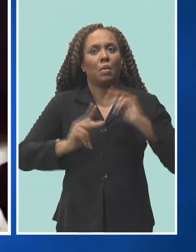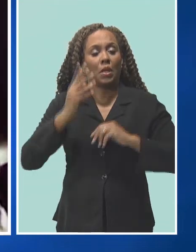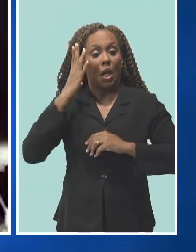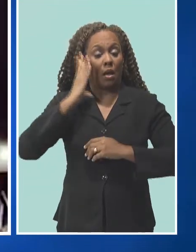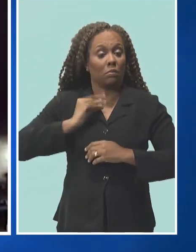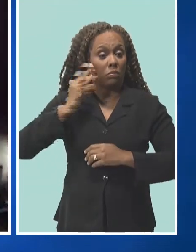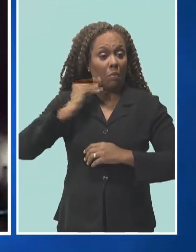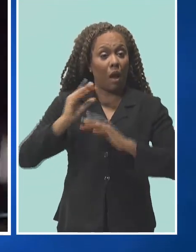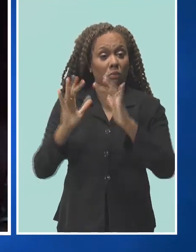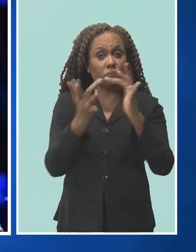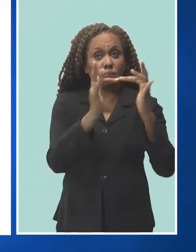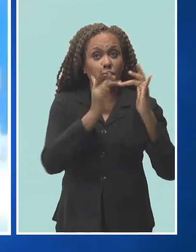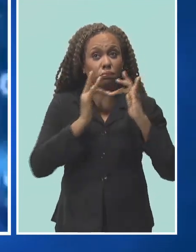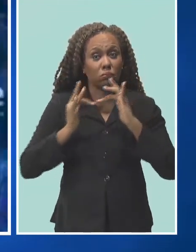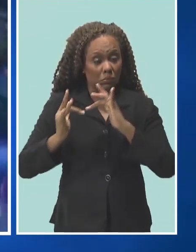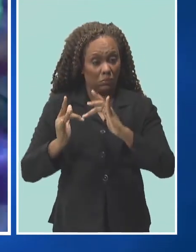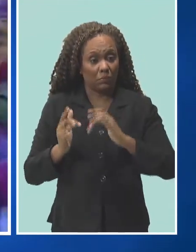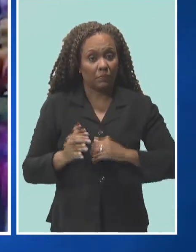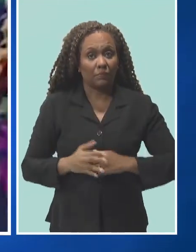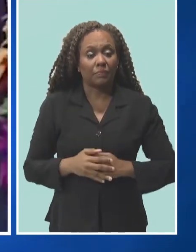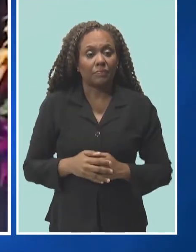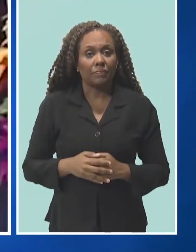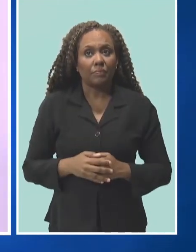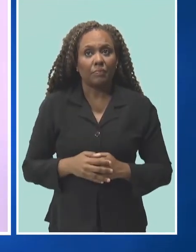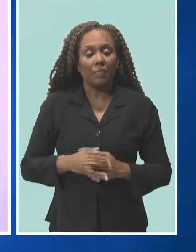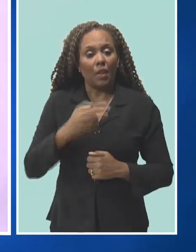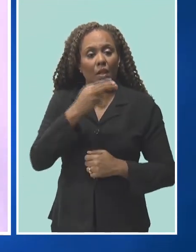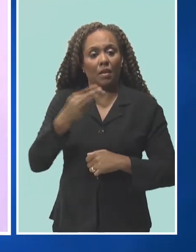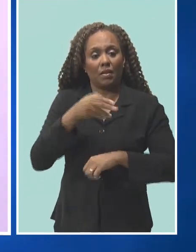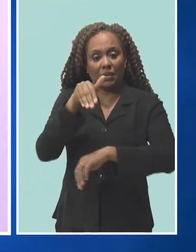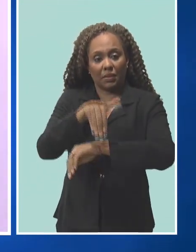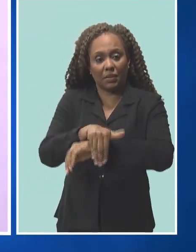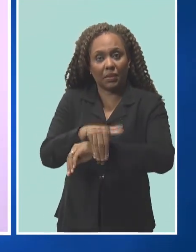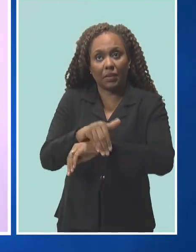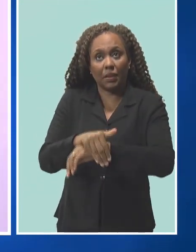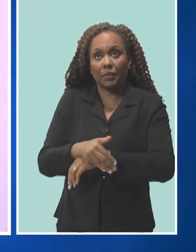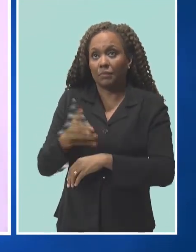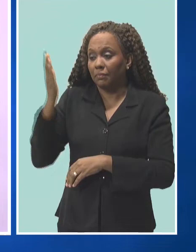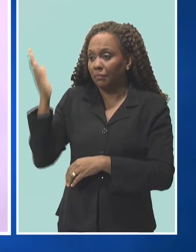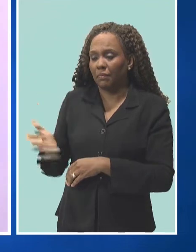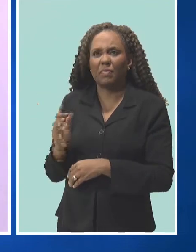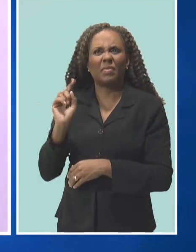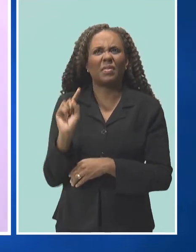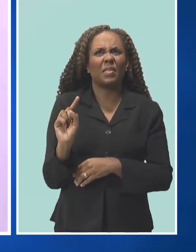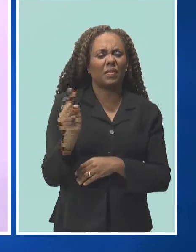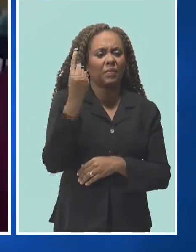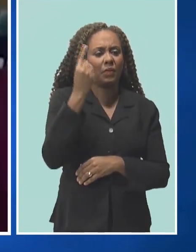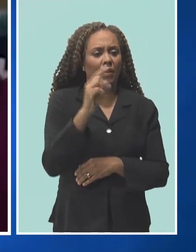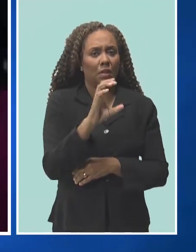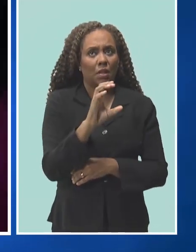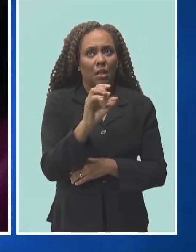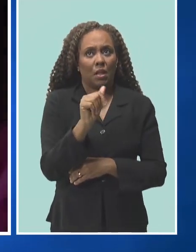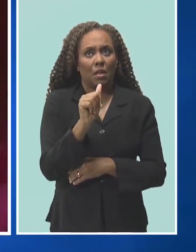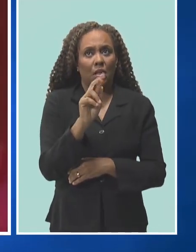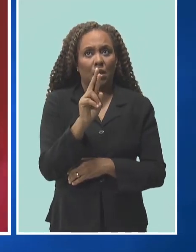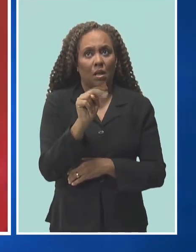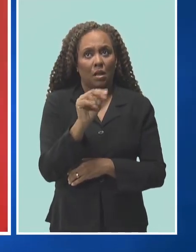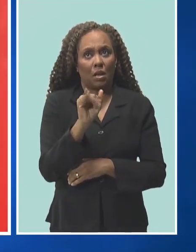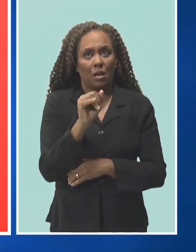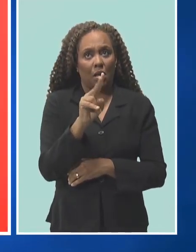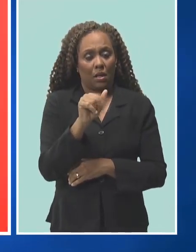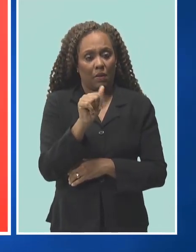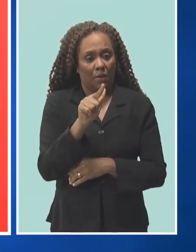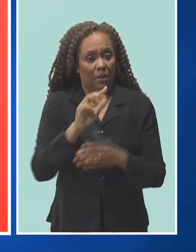this year using online platforms. On Thursday night, SMC executed the first ever Carnival City virtual